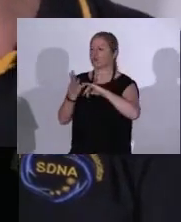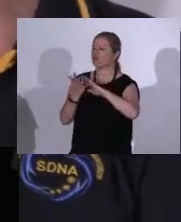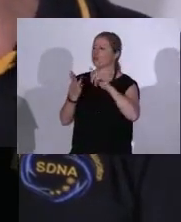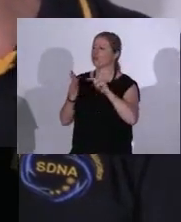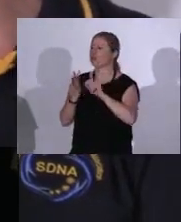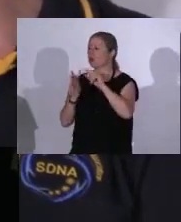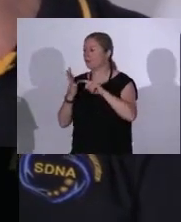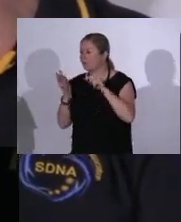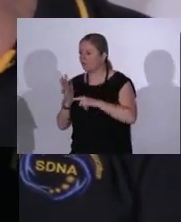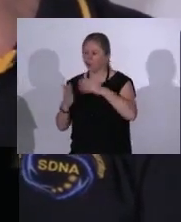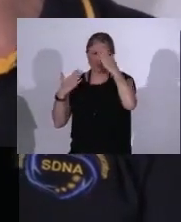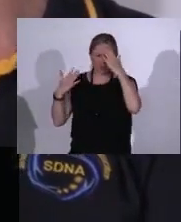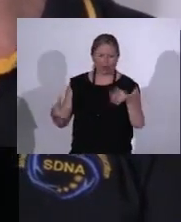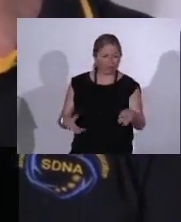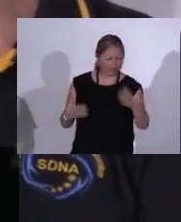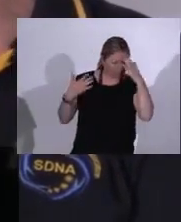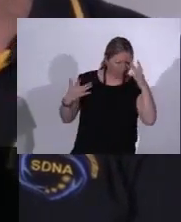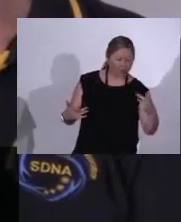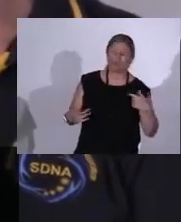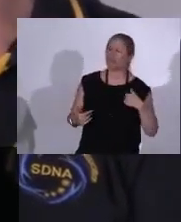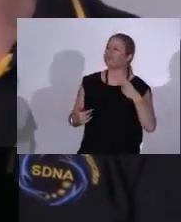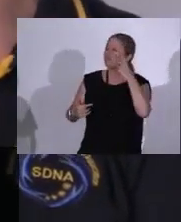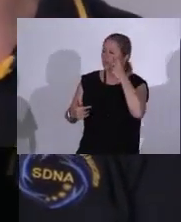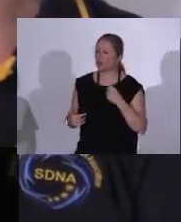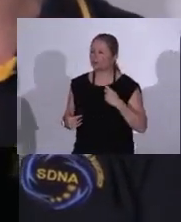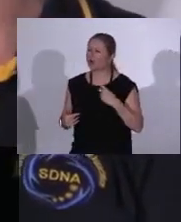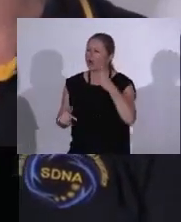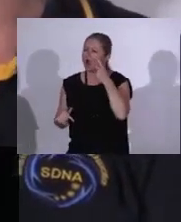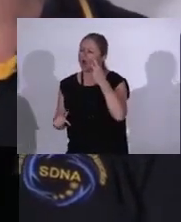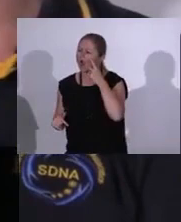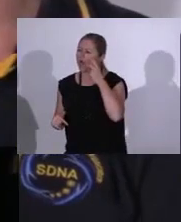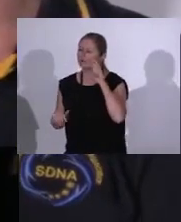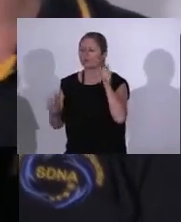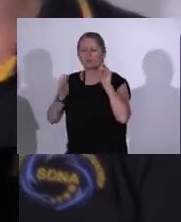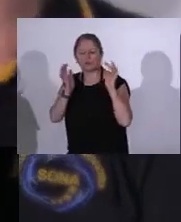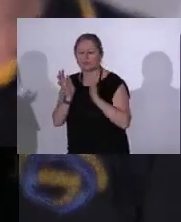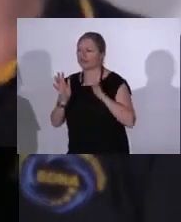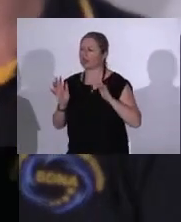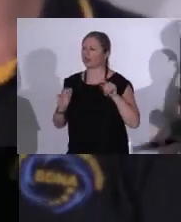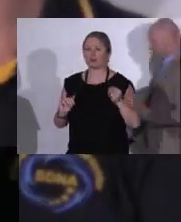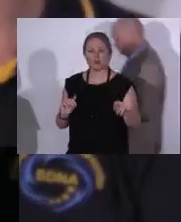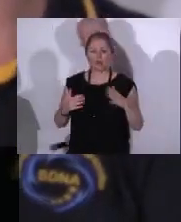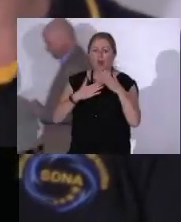we'd give them a taster of something so that they could take that back into school, or if they really loved it, would be able to